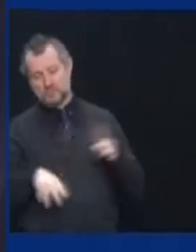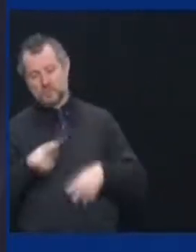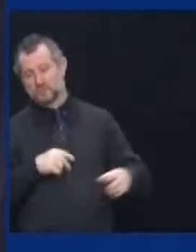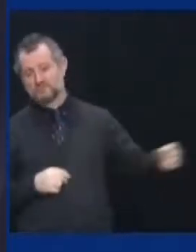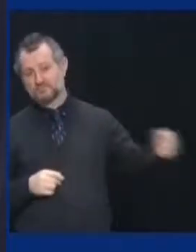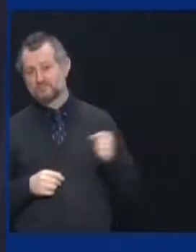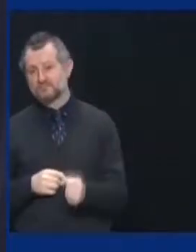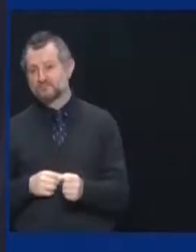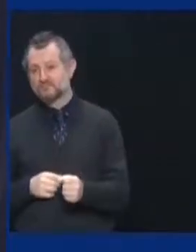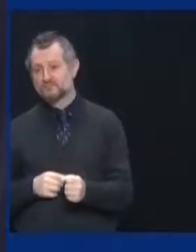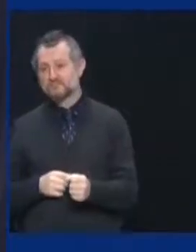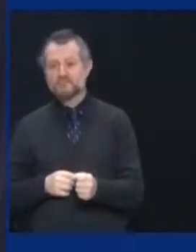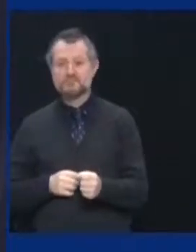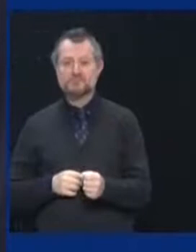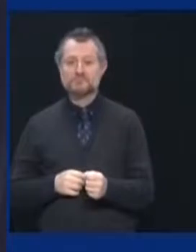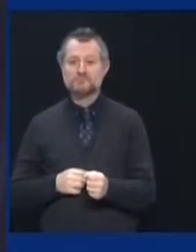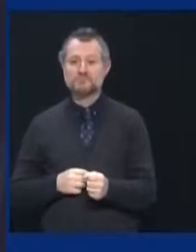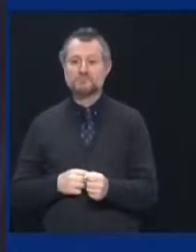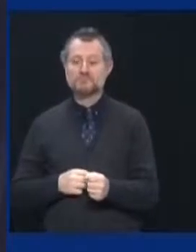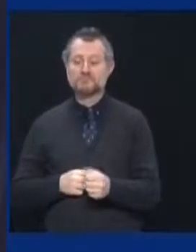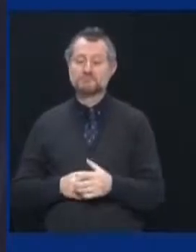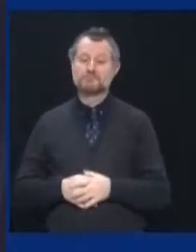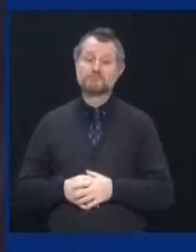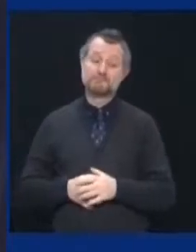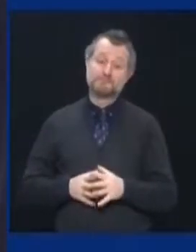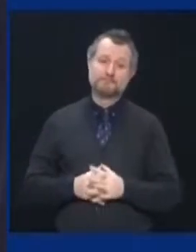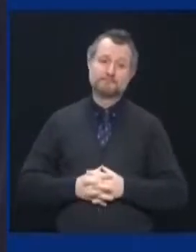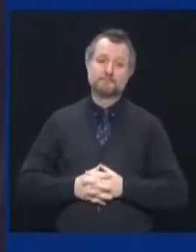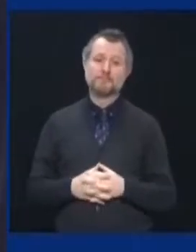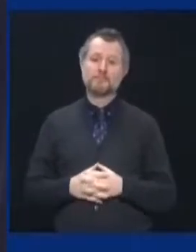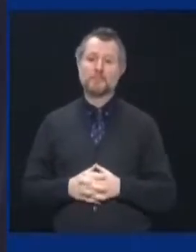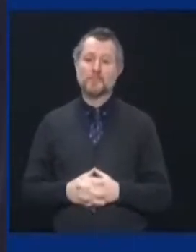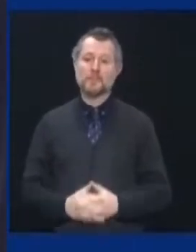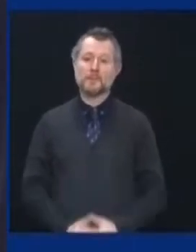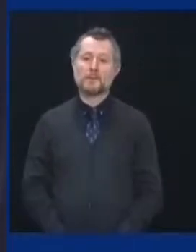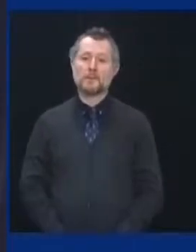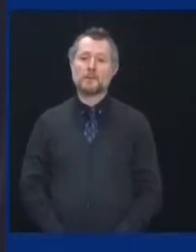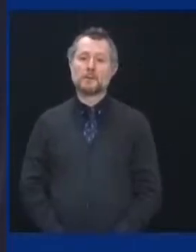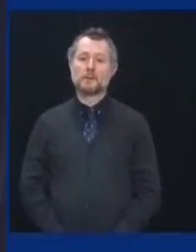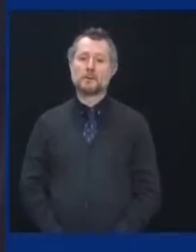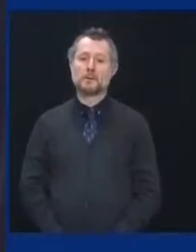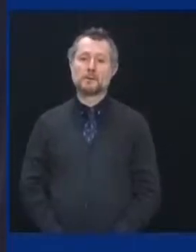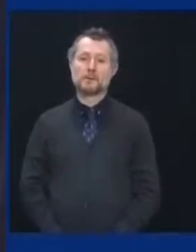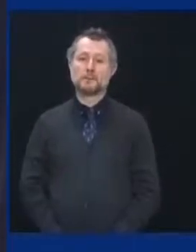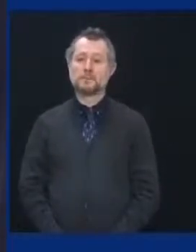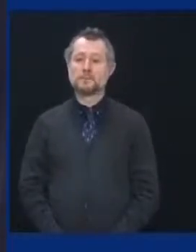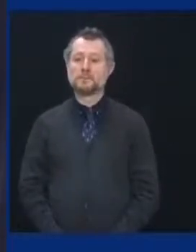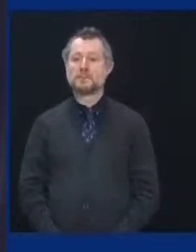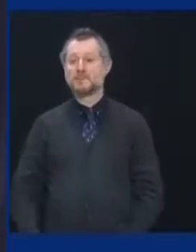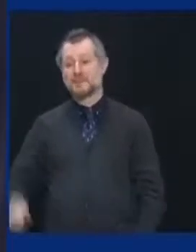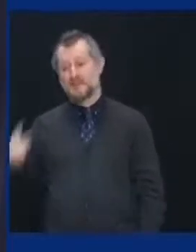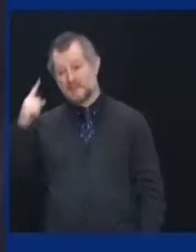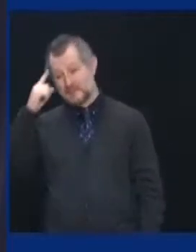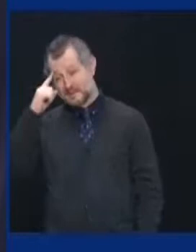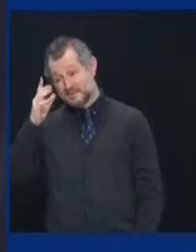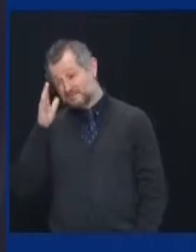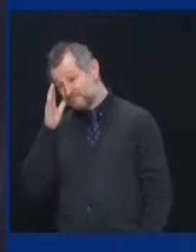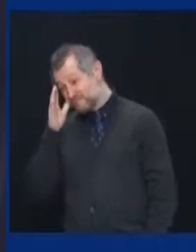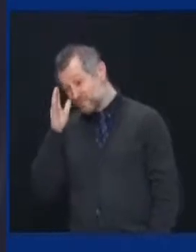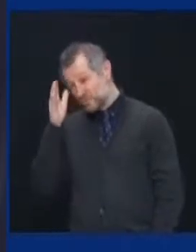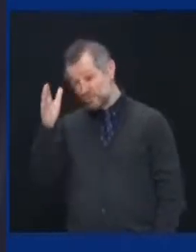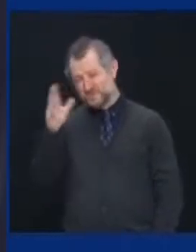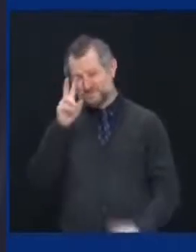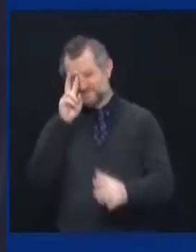I think we have a train coming down the track that is going to get